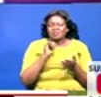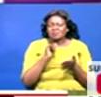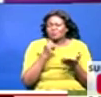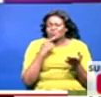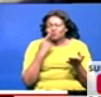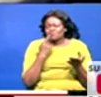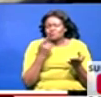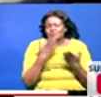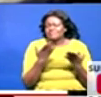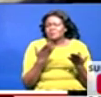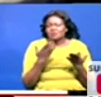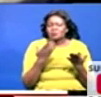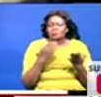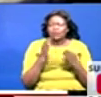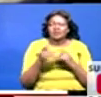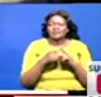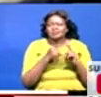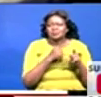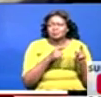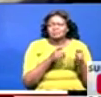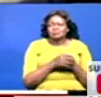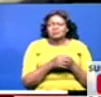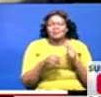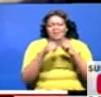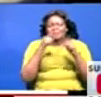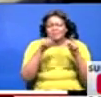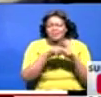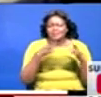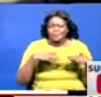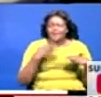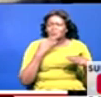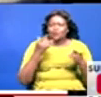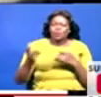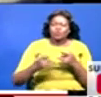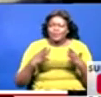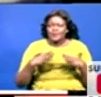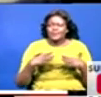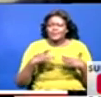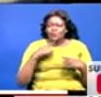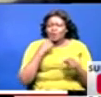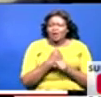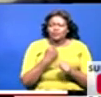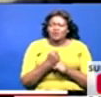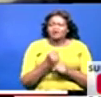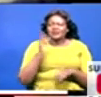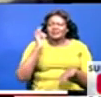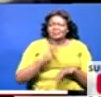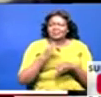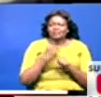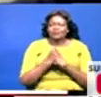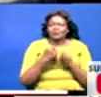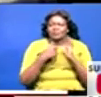knows. Now tunalie wale wanafanya majukumu ambao ni sensitive kama